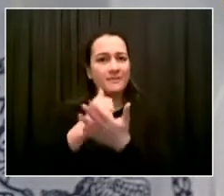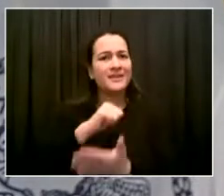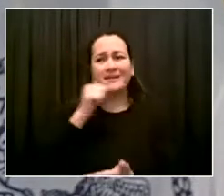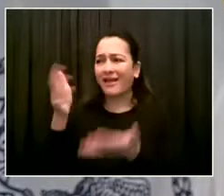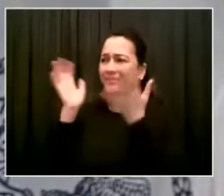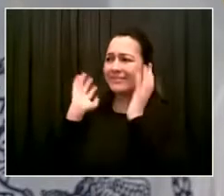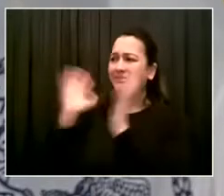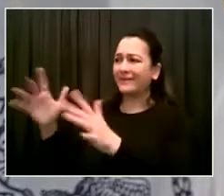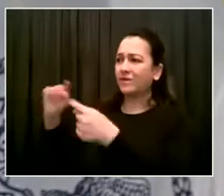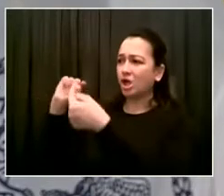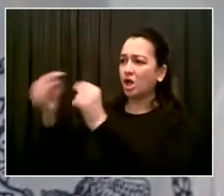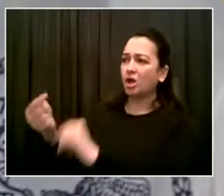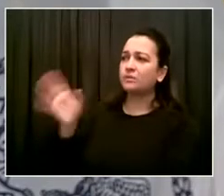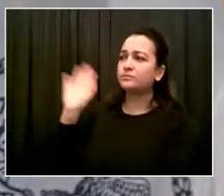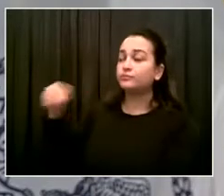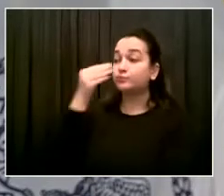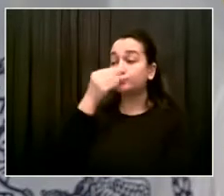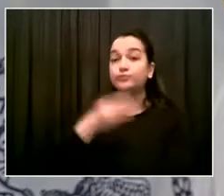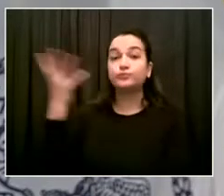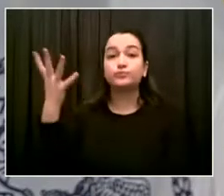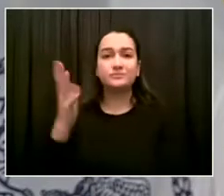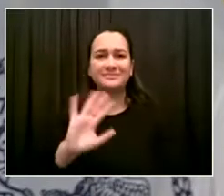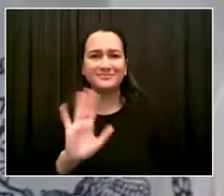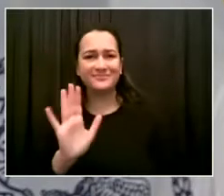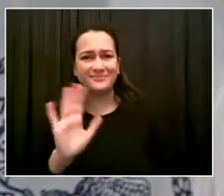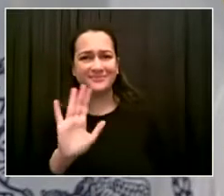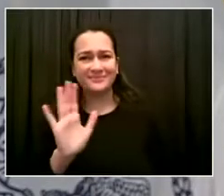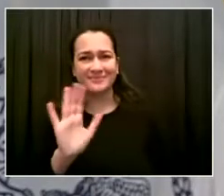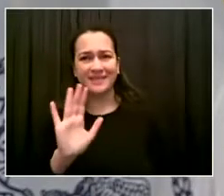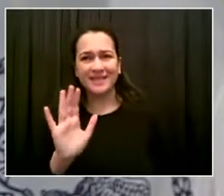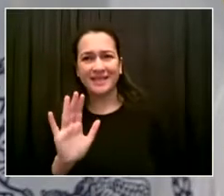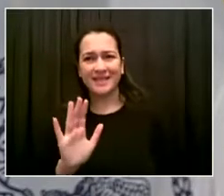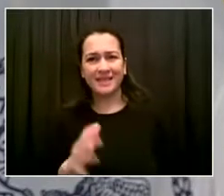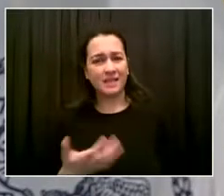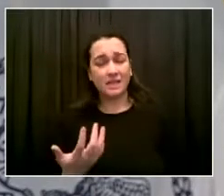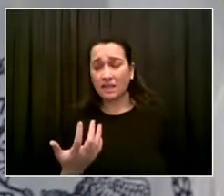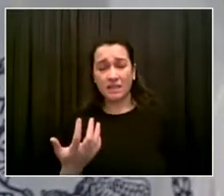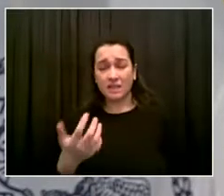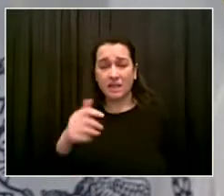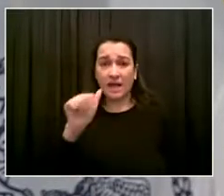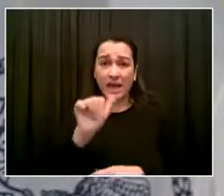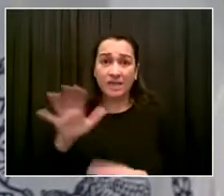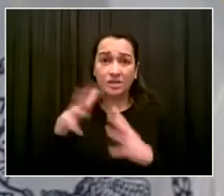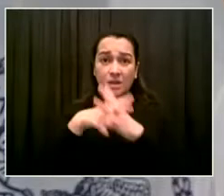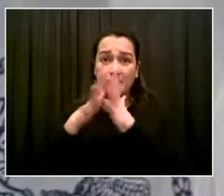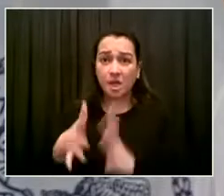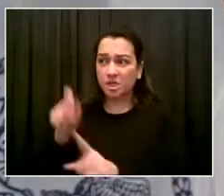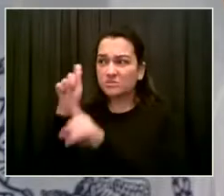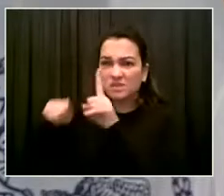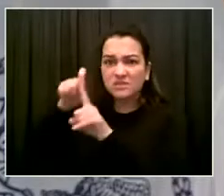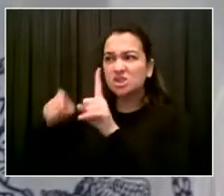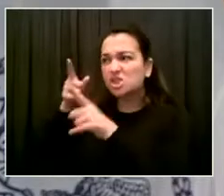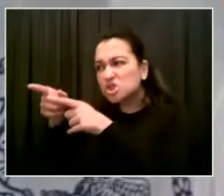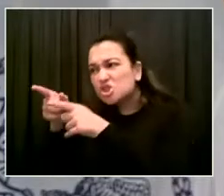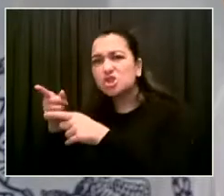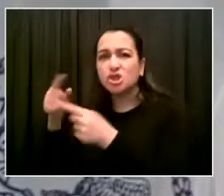who are feeling fearful, they need to know that they have solidarity of all New Yorkers and support. So please, everyone, right now,